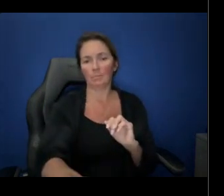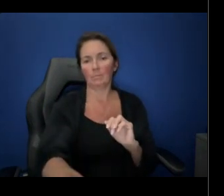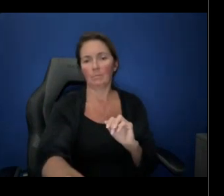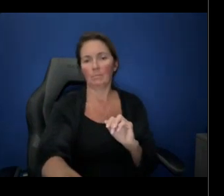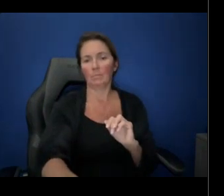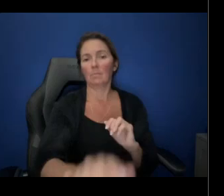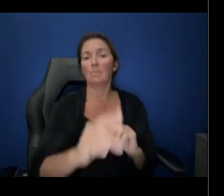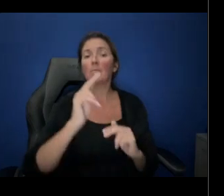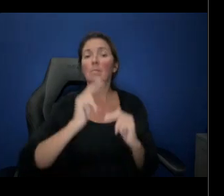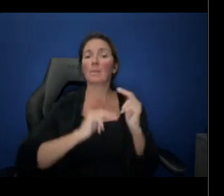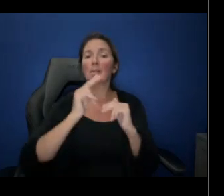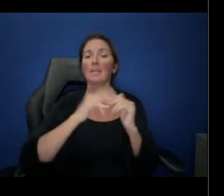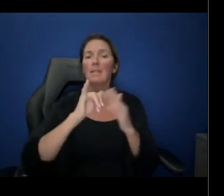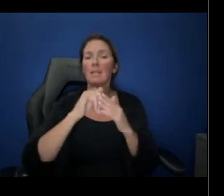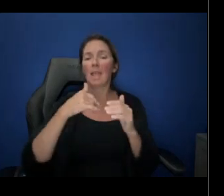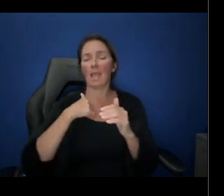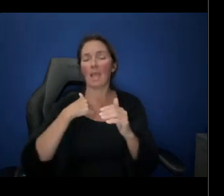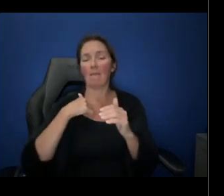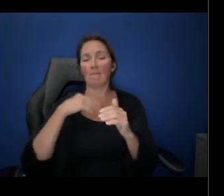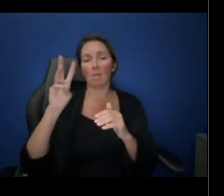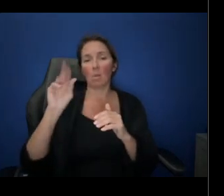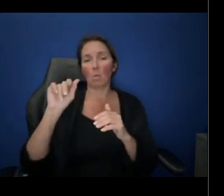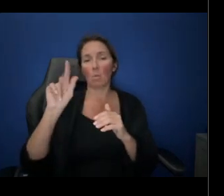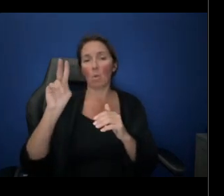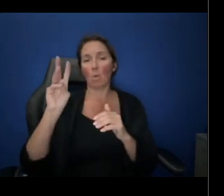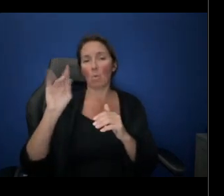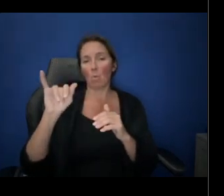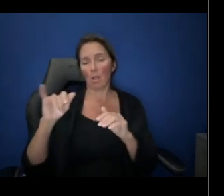And buildings that have an elevated walkway.